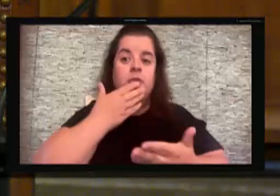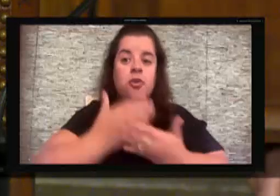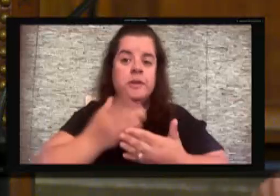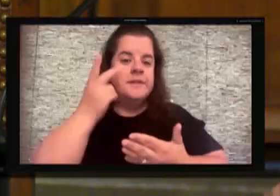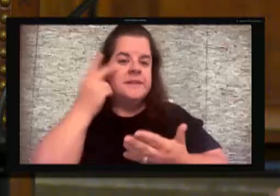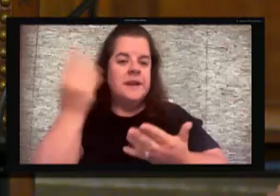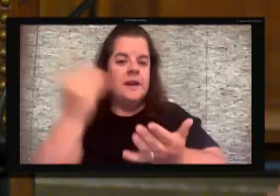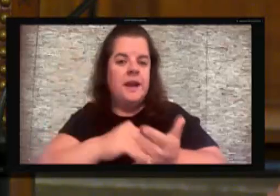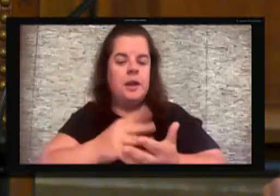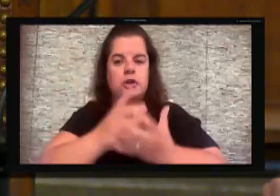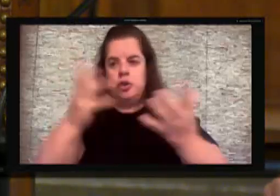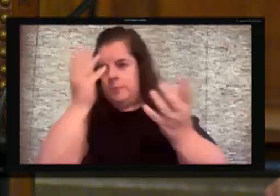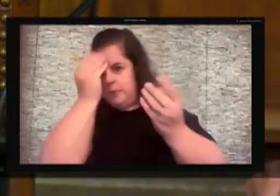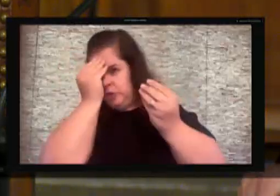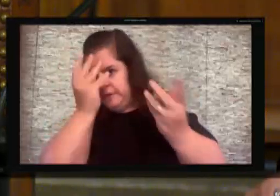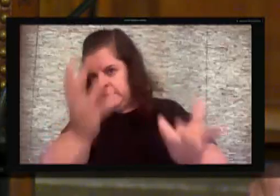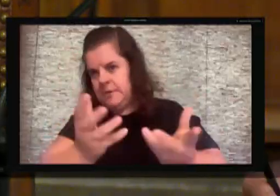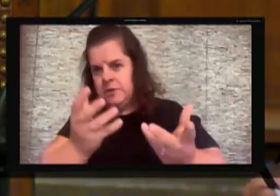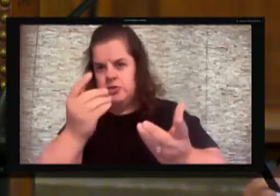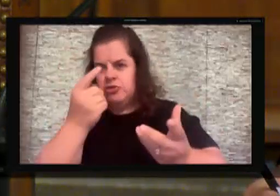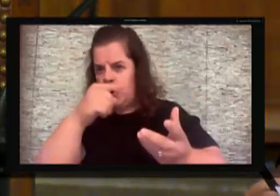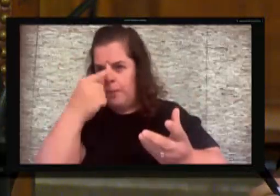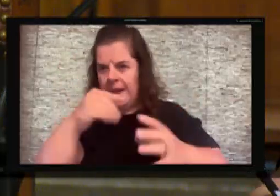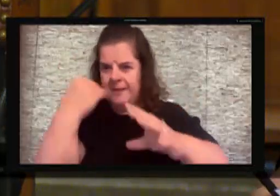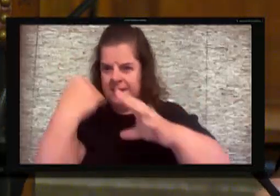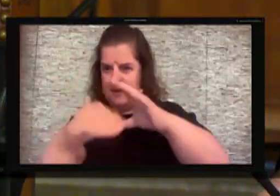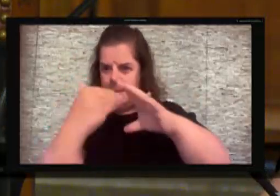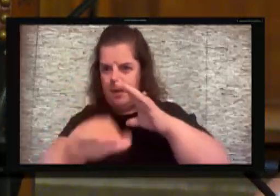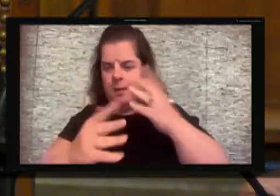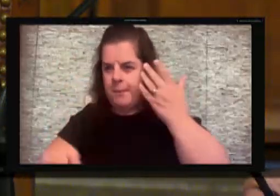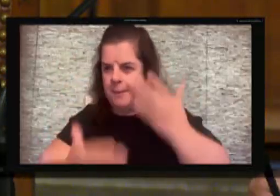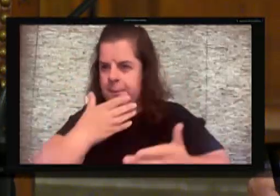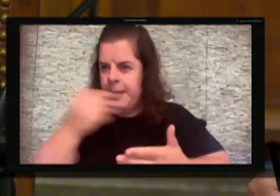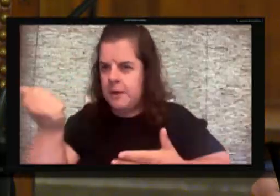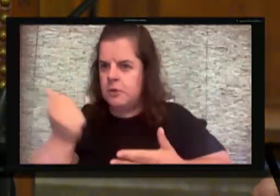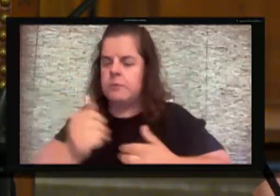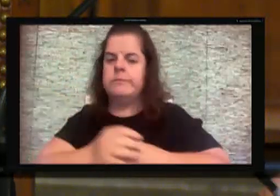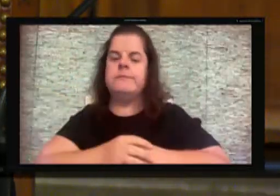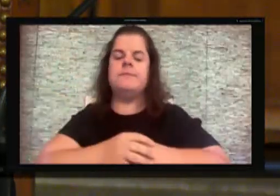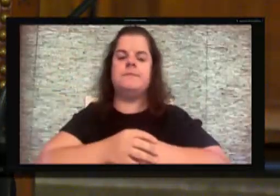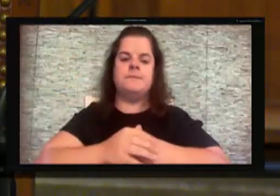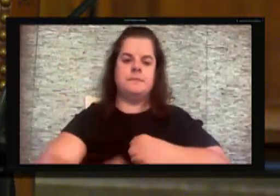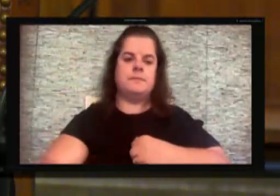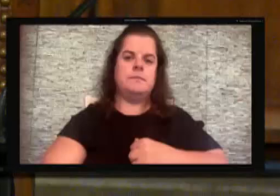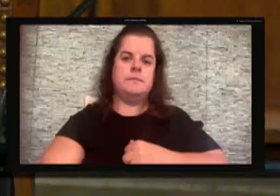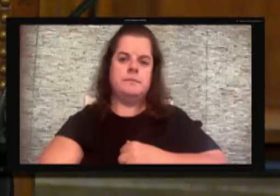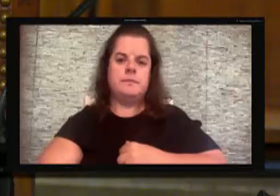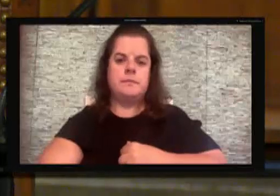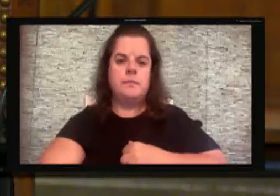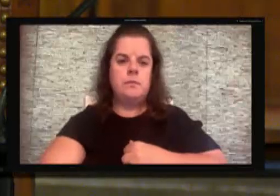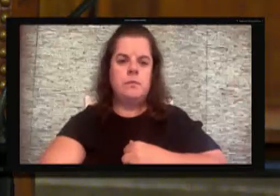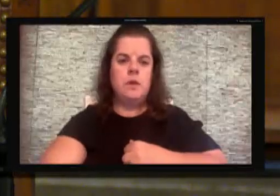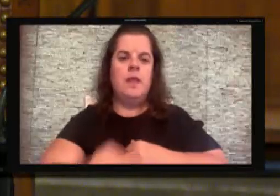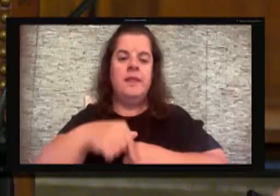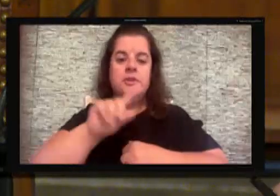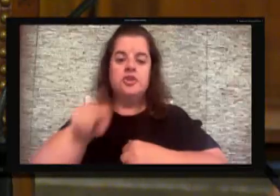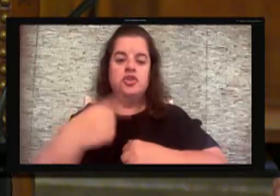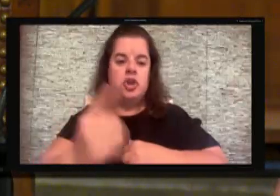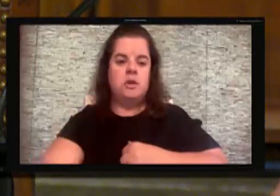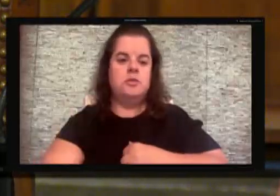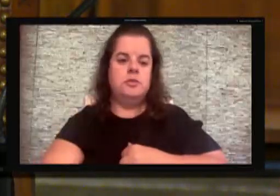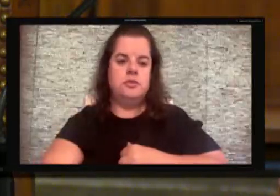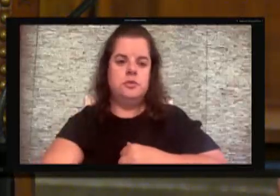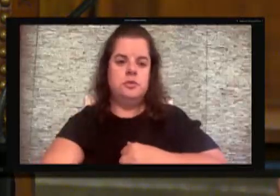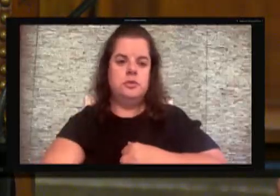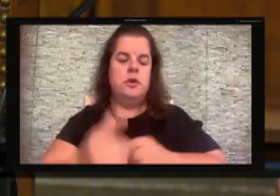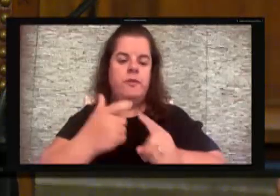much information all at once. If you wanted to send it over to us an email, that might be helpful or something. But again, this is just going from a very,